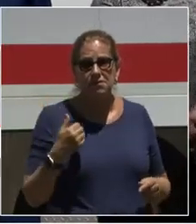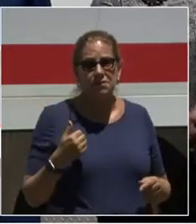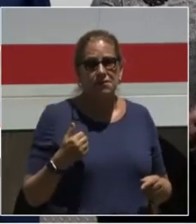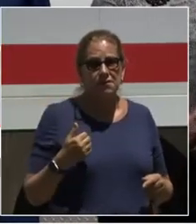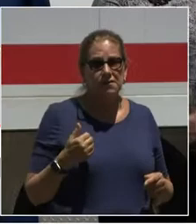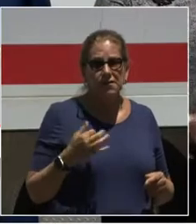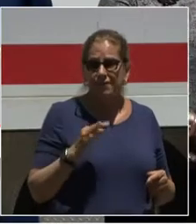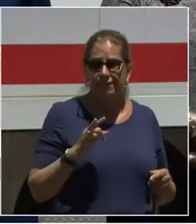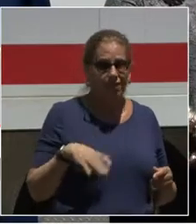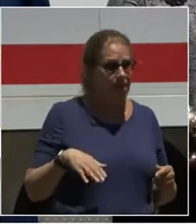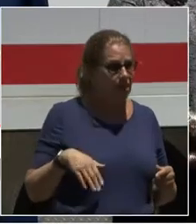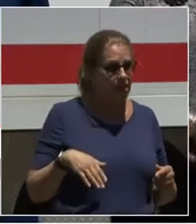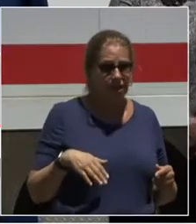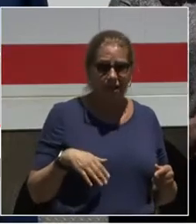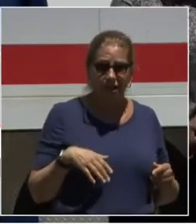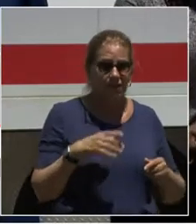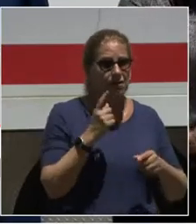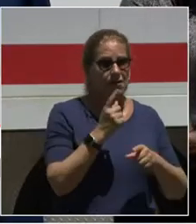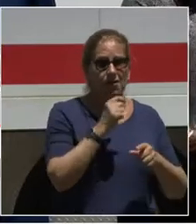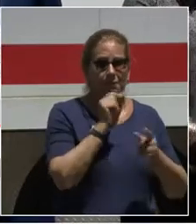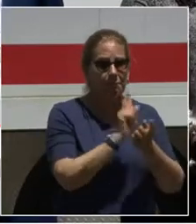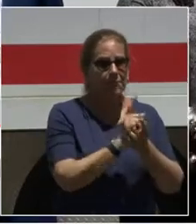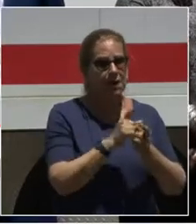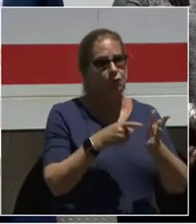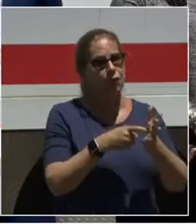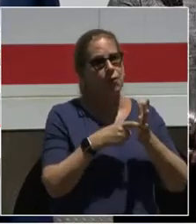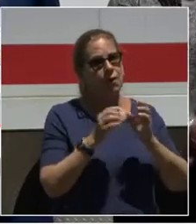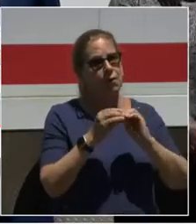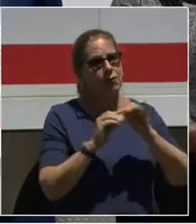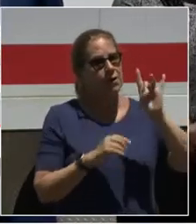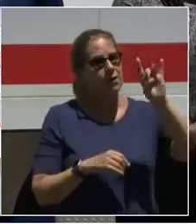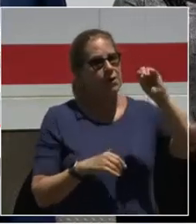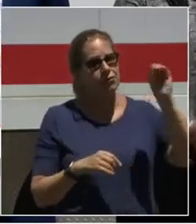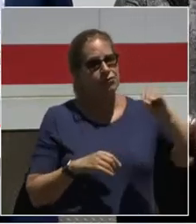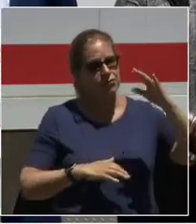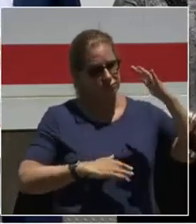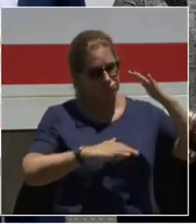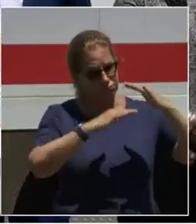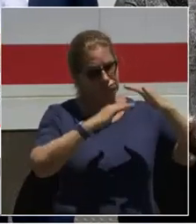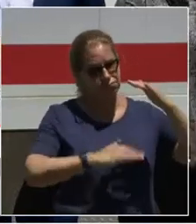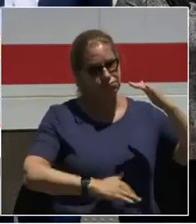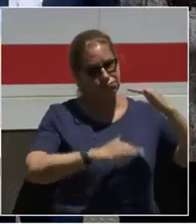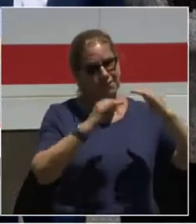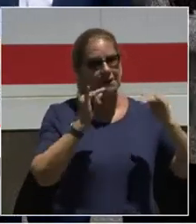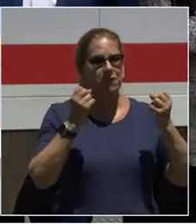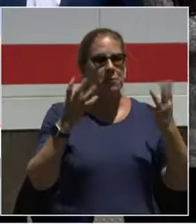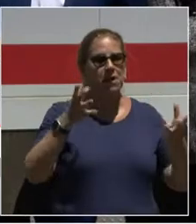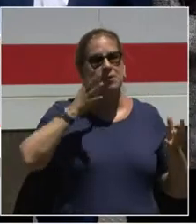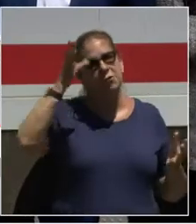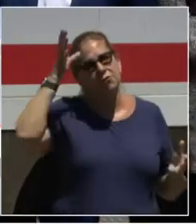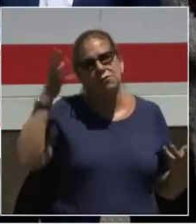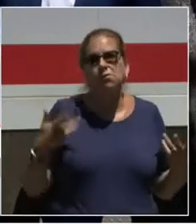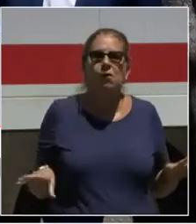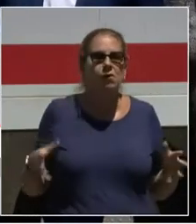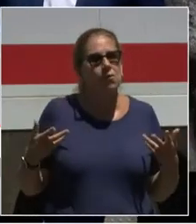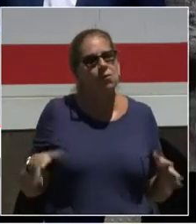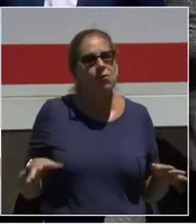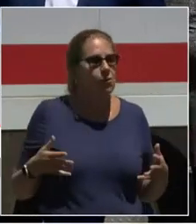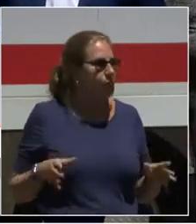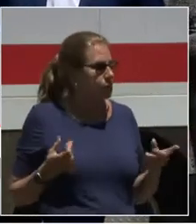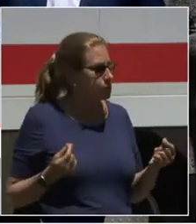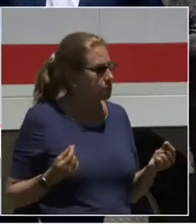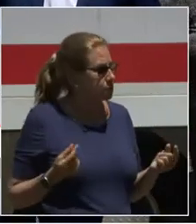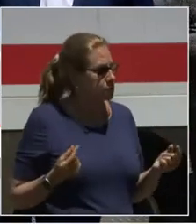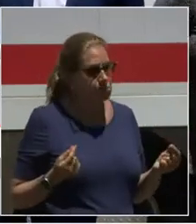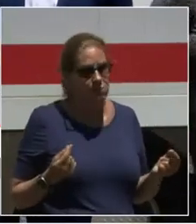want, what will happen to these kids who are not up to date or their parents do not want to get them the shots? Well, we know, Perry,